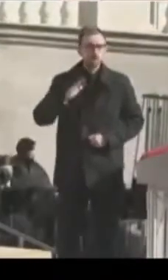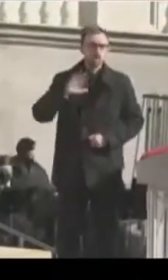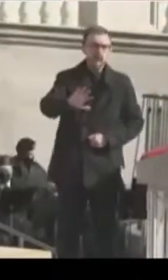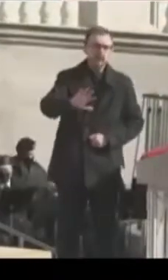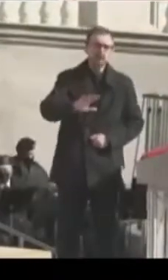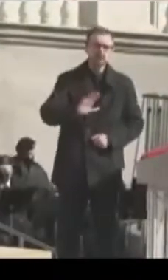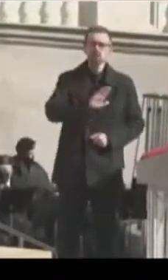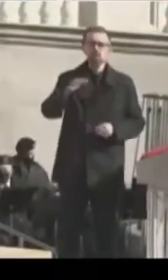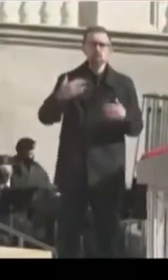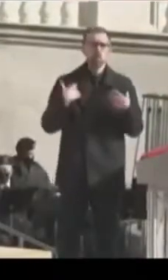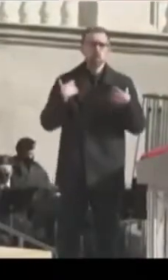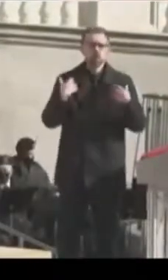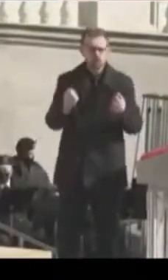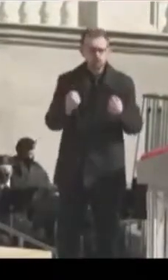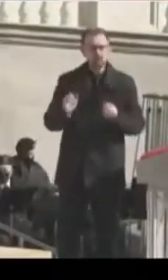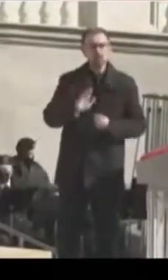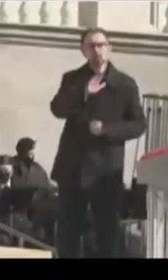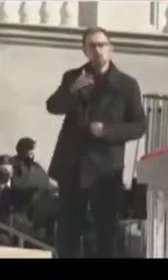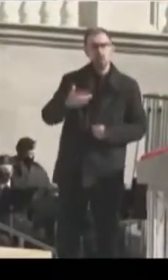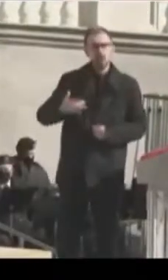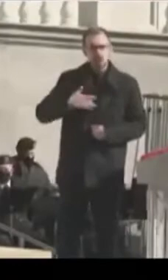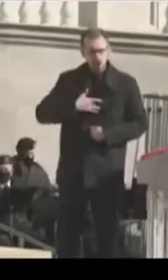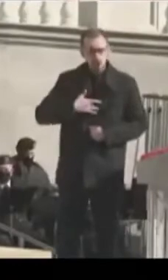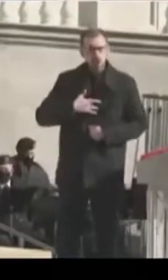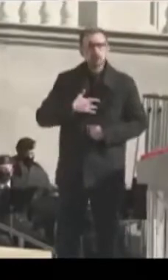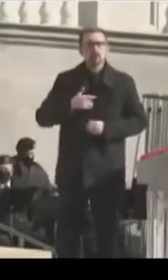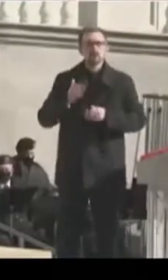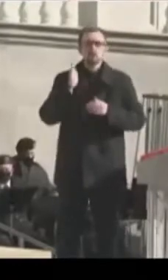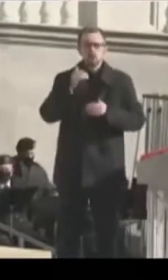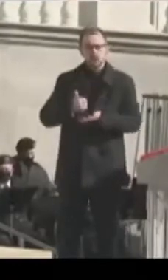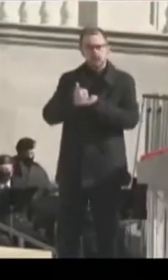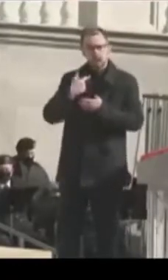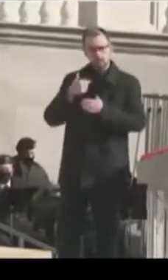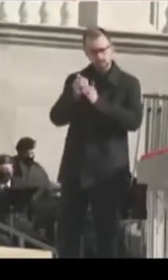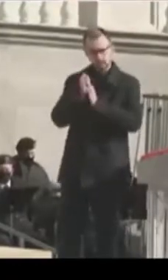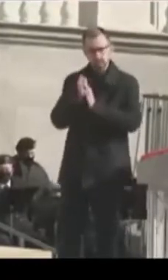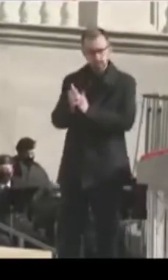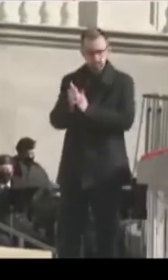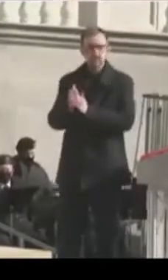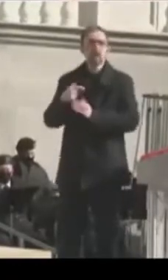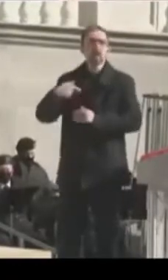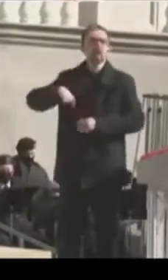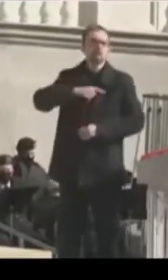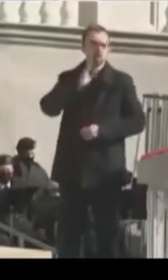courage, and heart that I will lead, and we will all succeed.